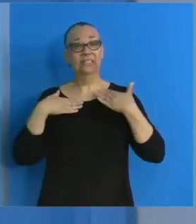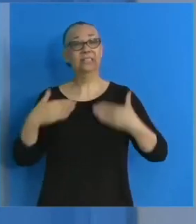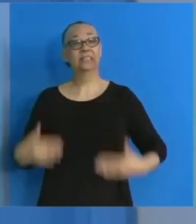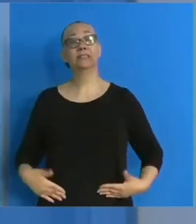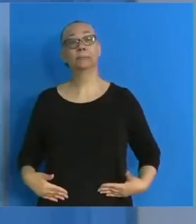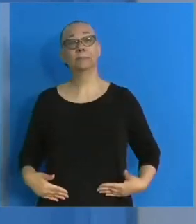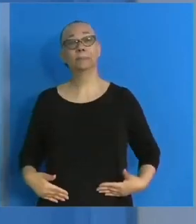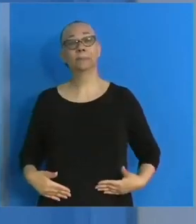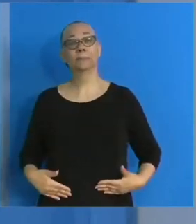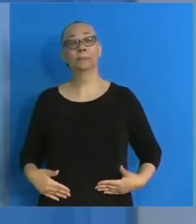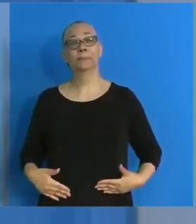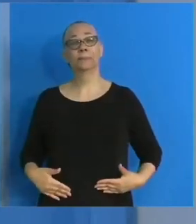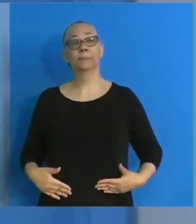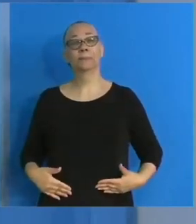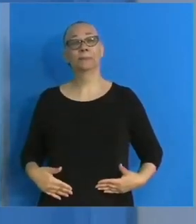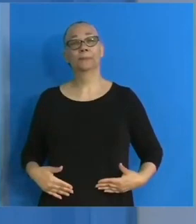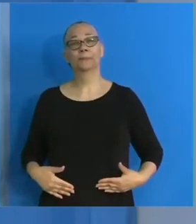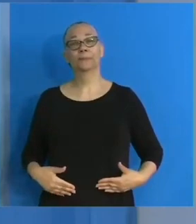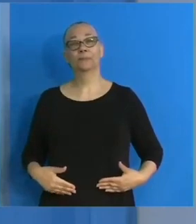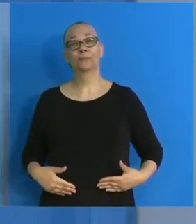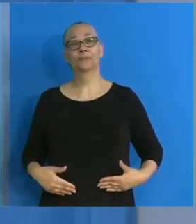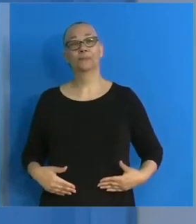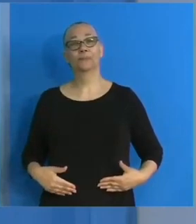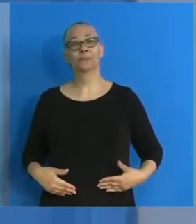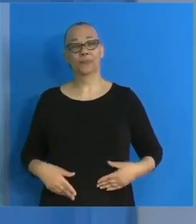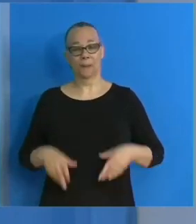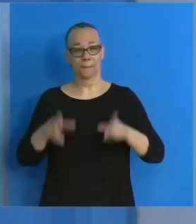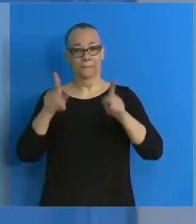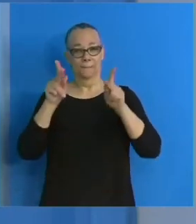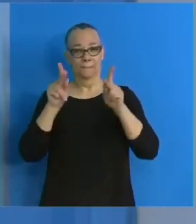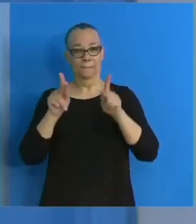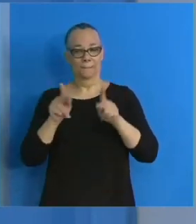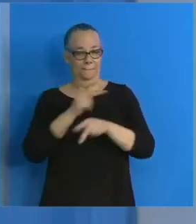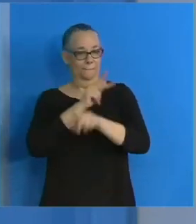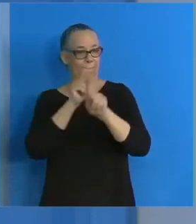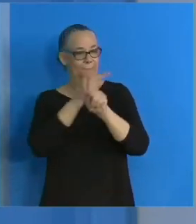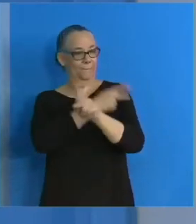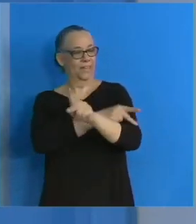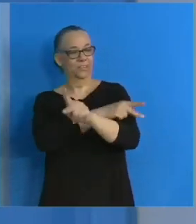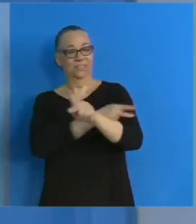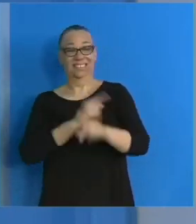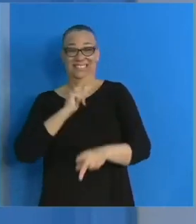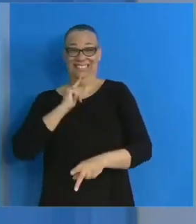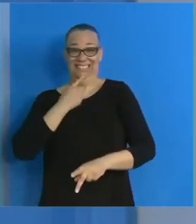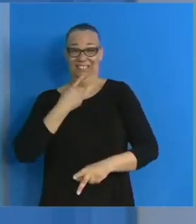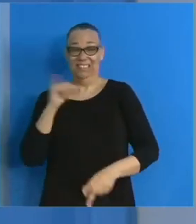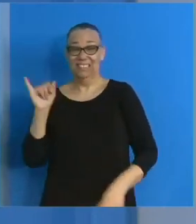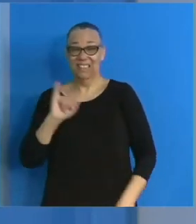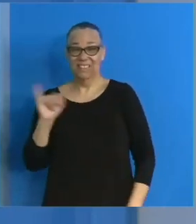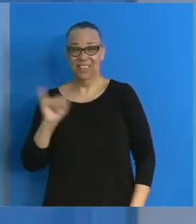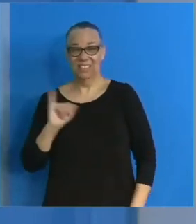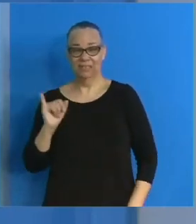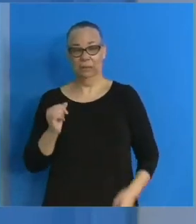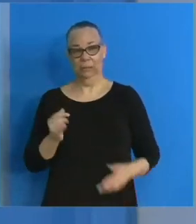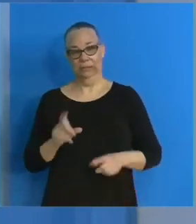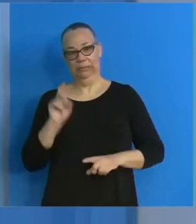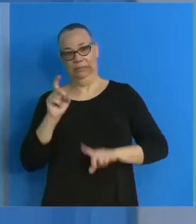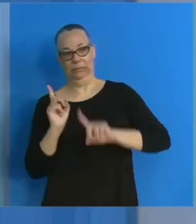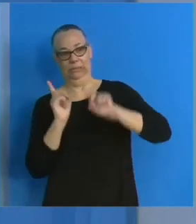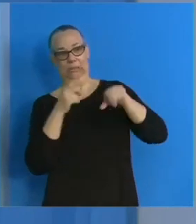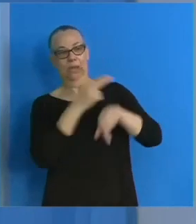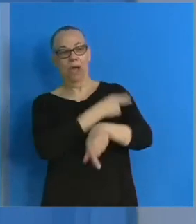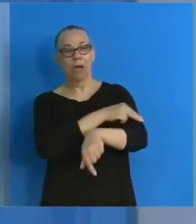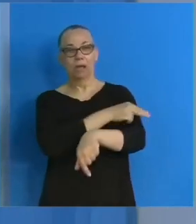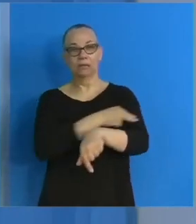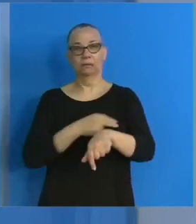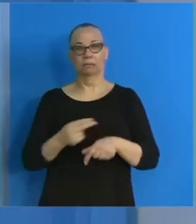whereas patients who have had severe infections generally resulting in hospitalizations will have